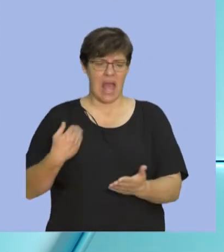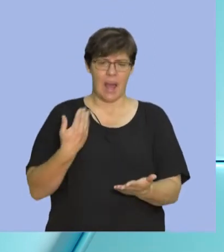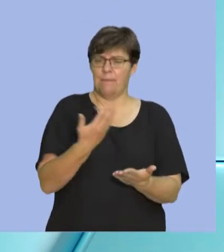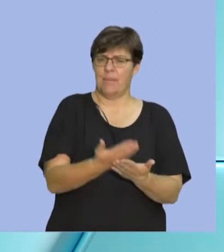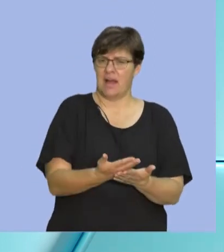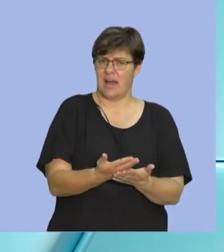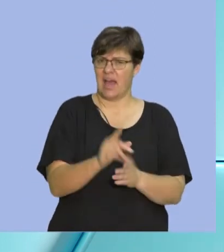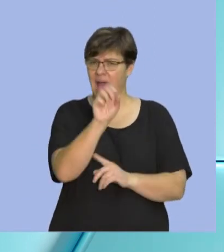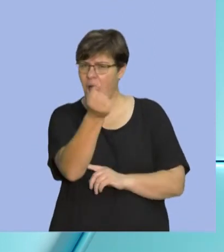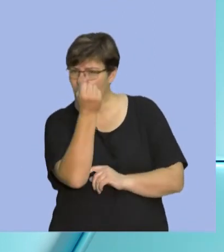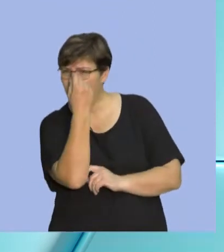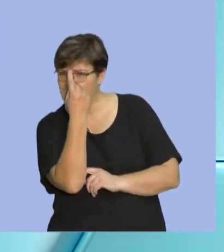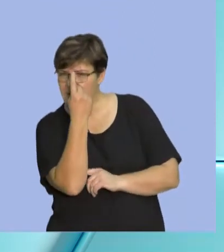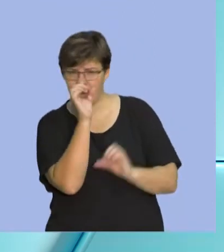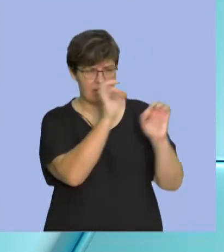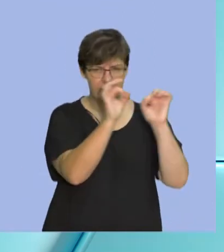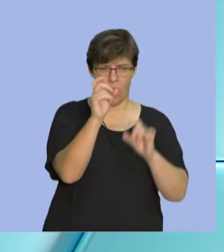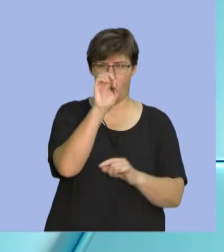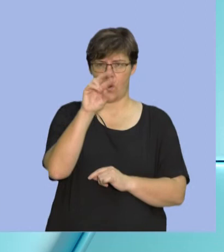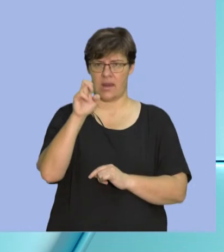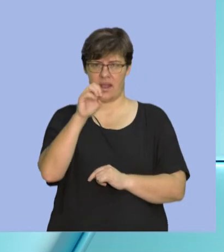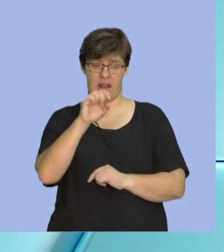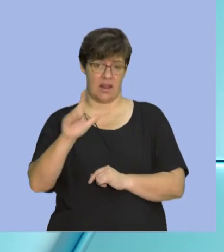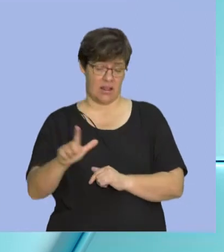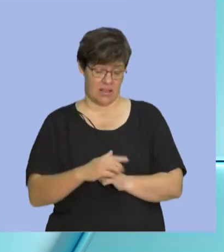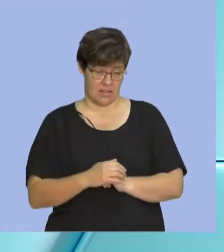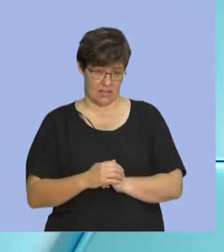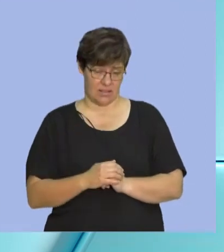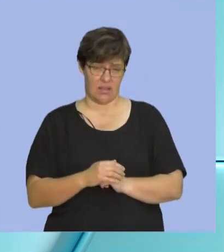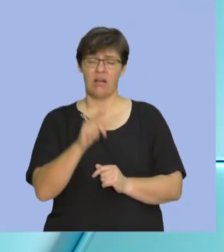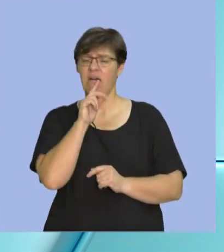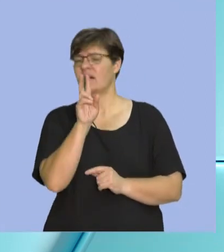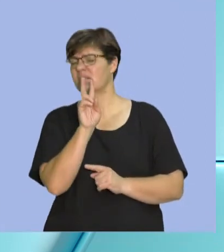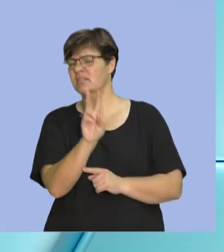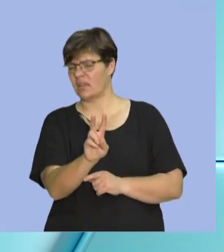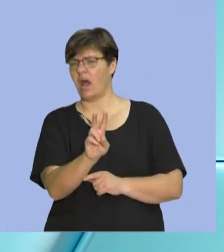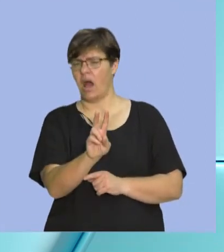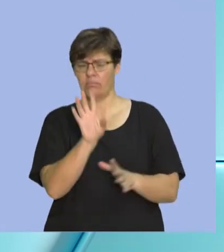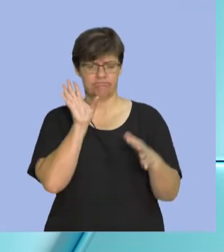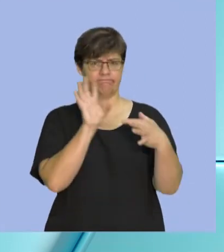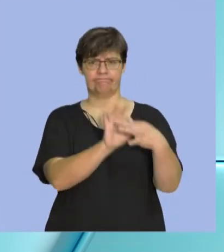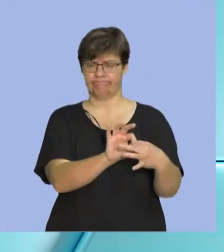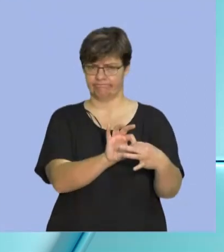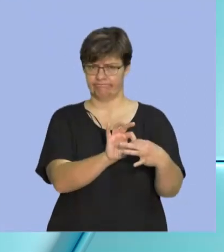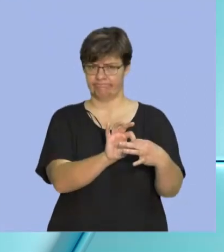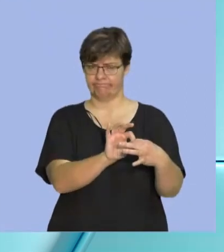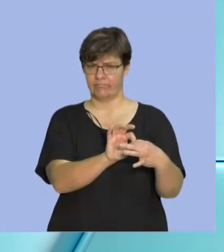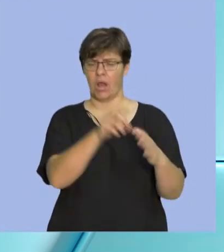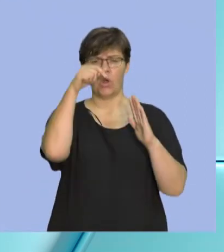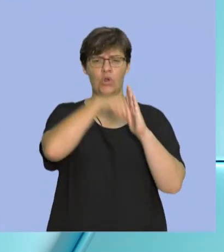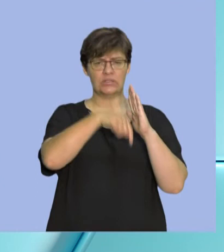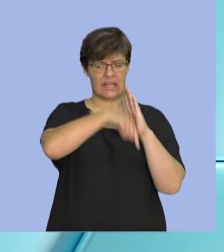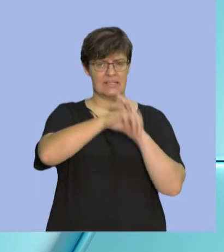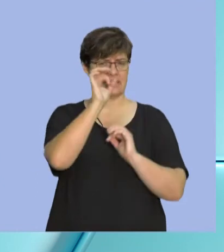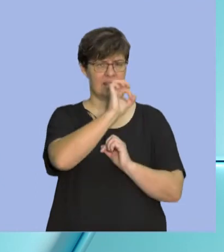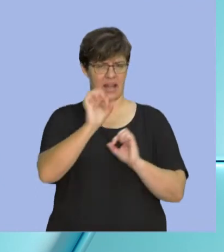our understanding of the different organelles, and let's try and look at how these relate to understanding the context of a